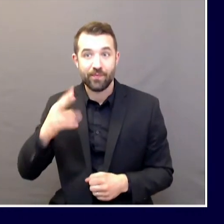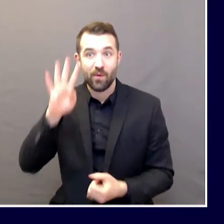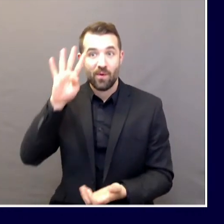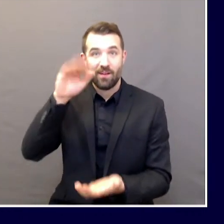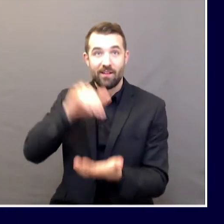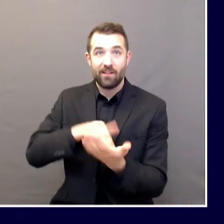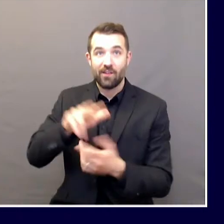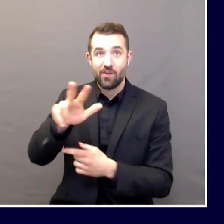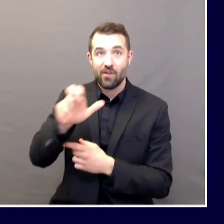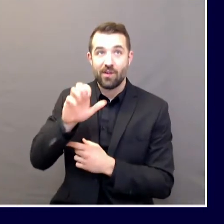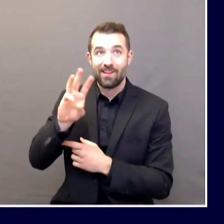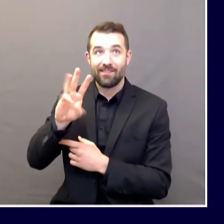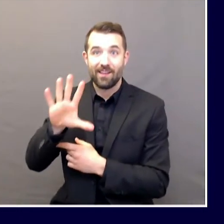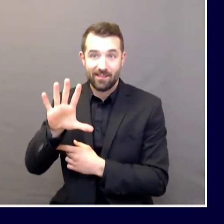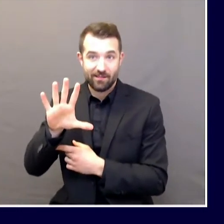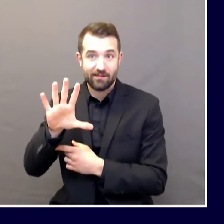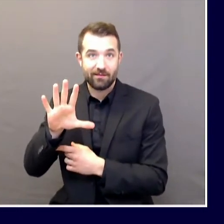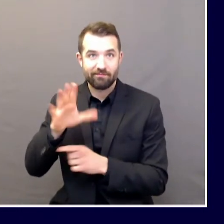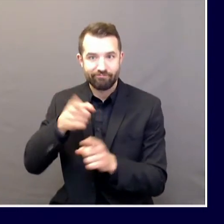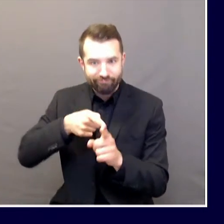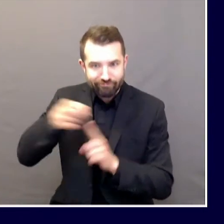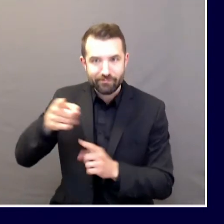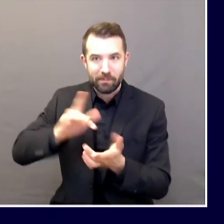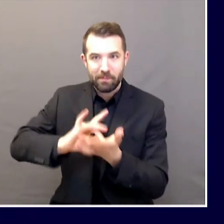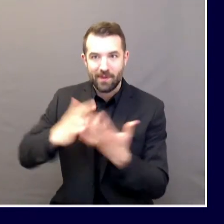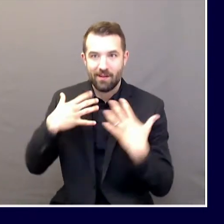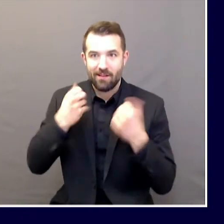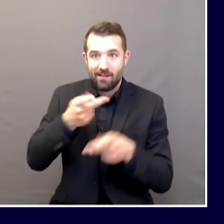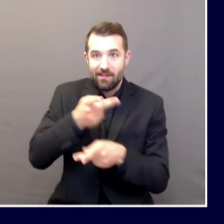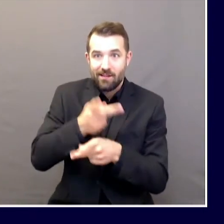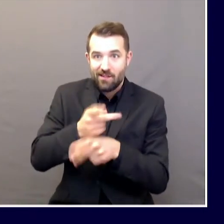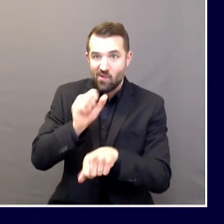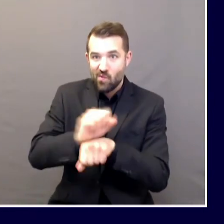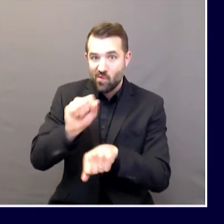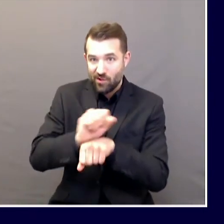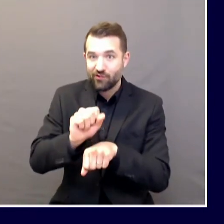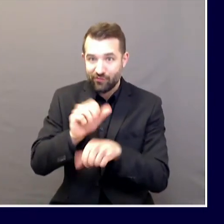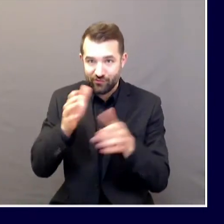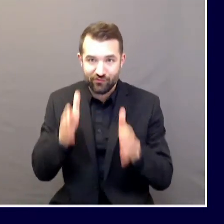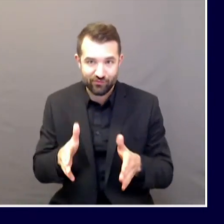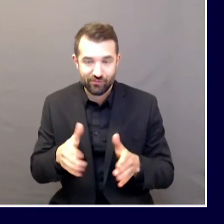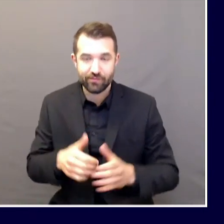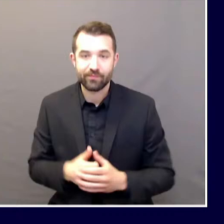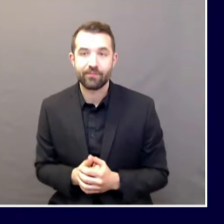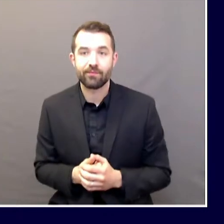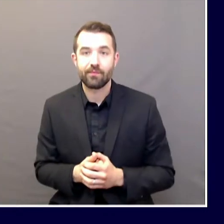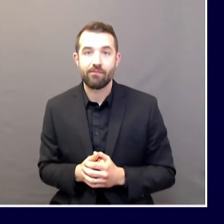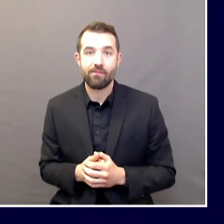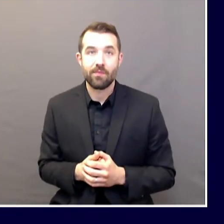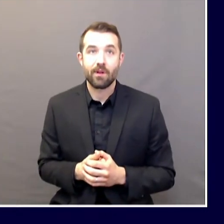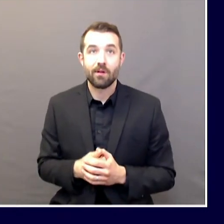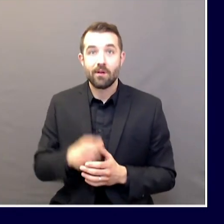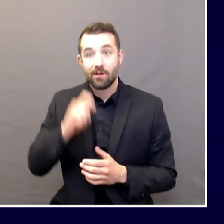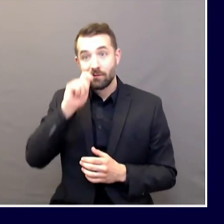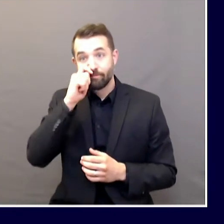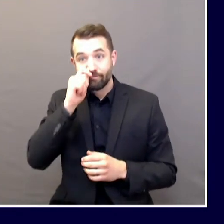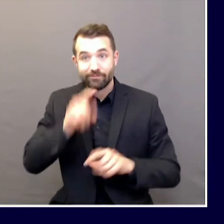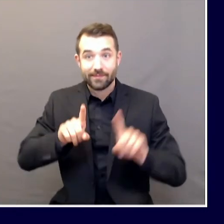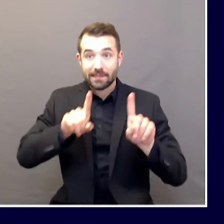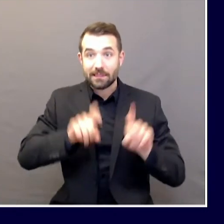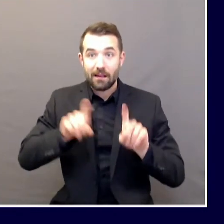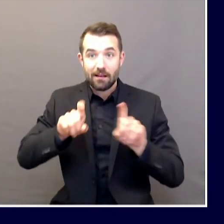4,365 have been among healthcare workers. In terms of testing, our 7-day